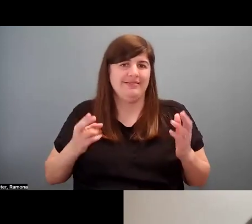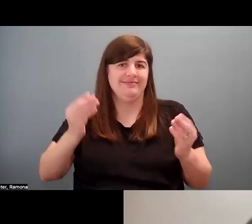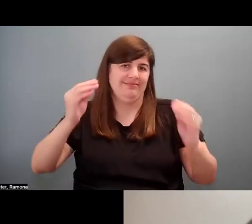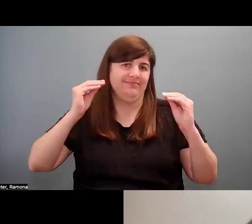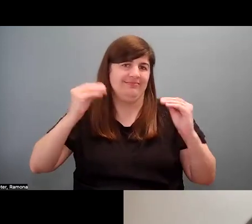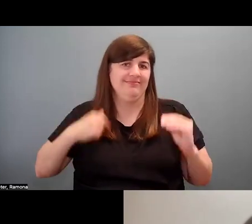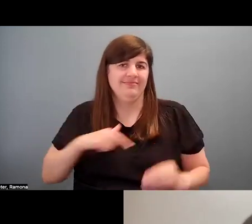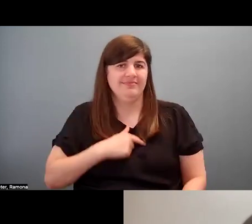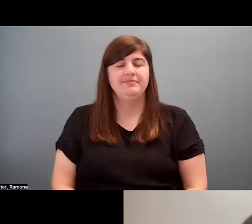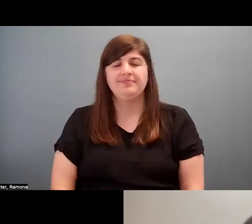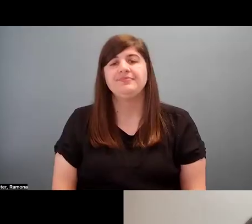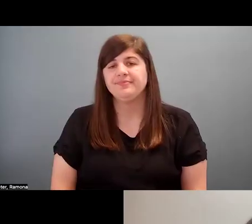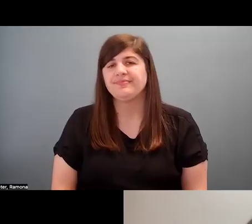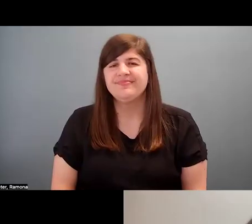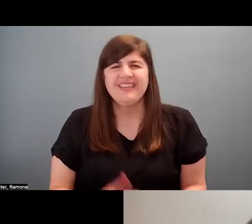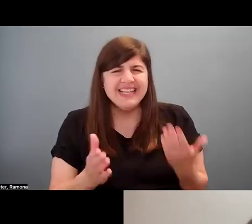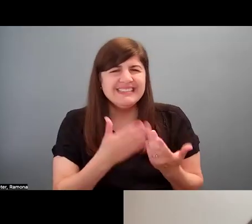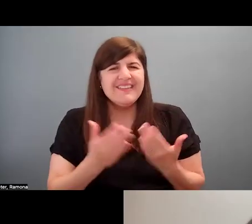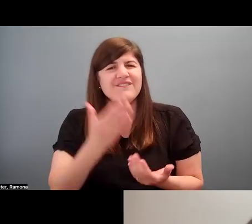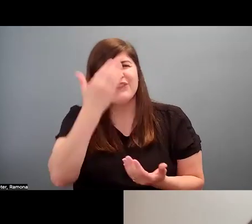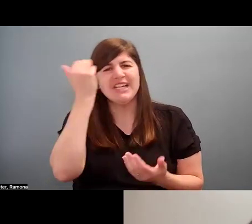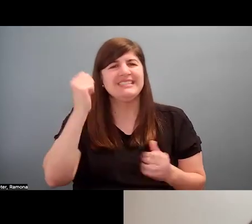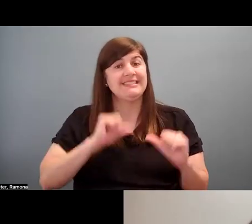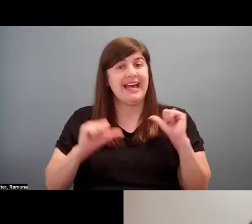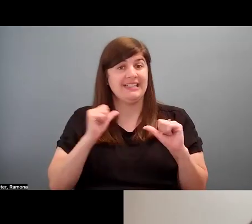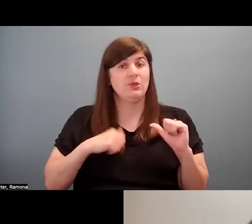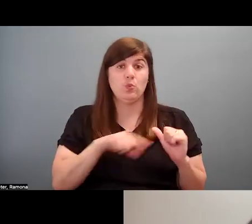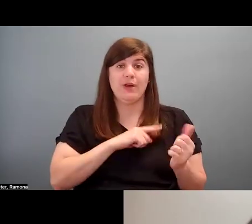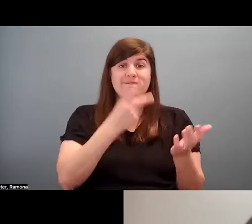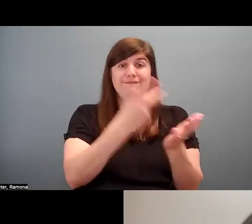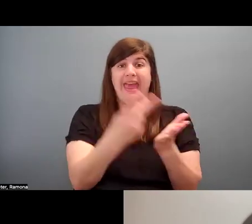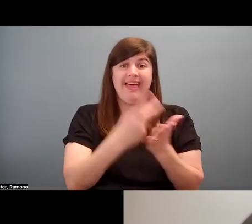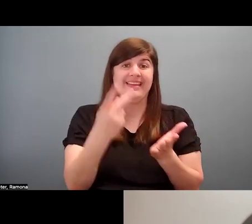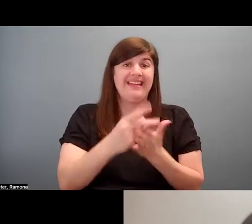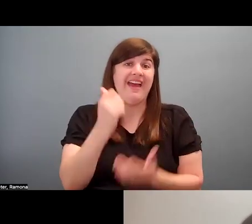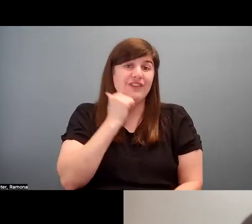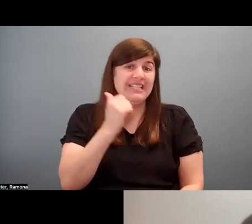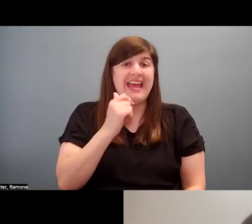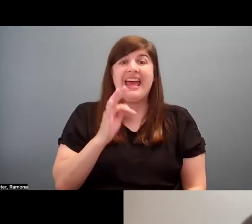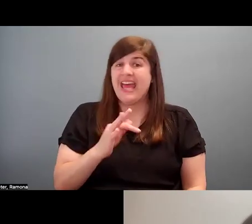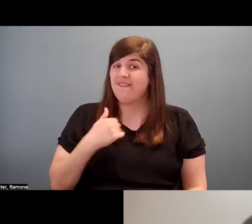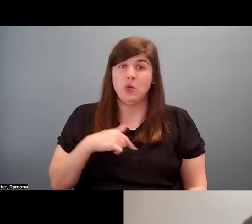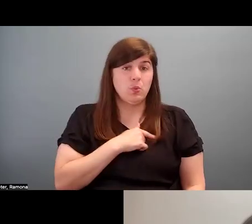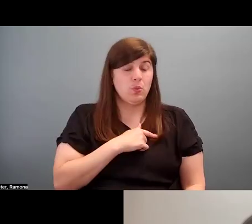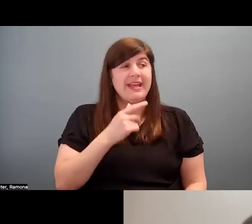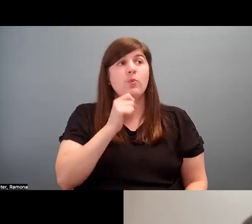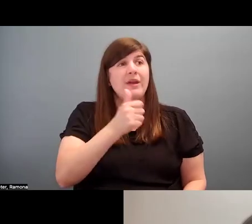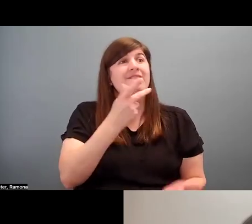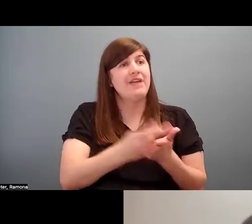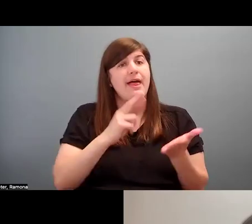to forget that or like not realize that science, we're failing like every day. And if we Every fail, every we day. wouldn't learn anything. So